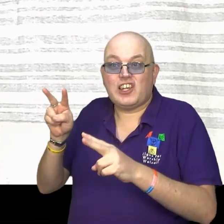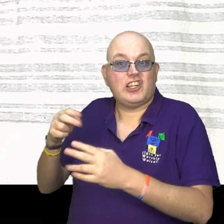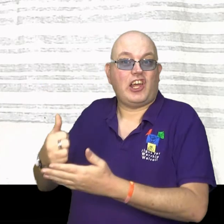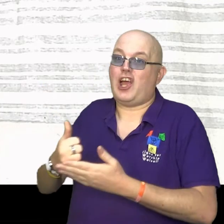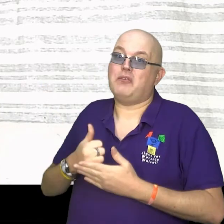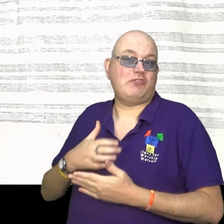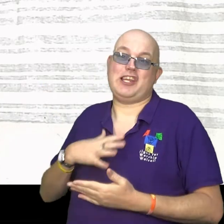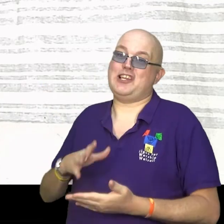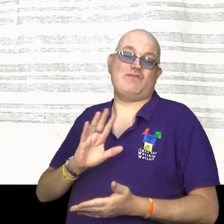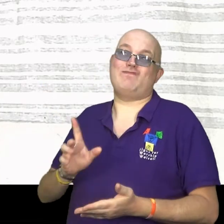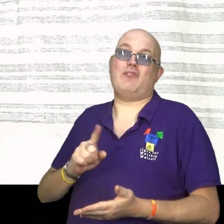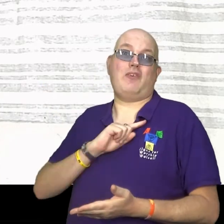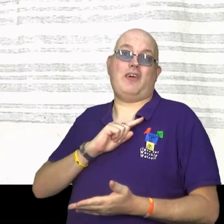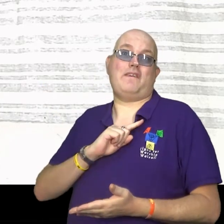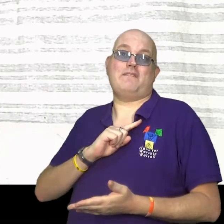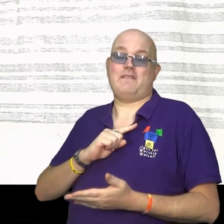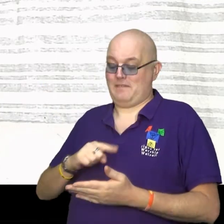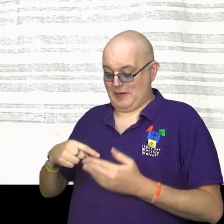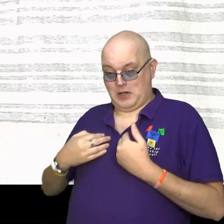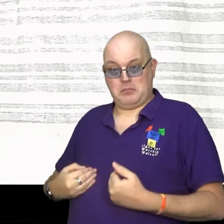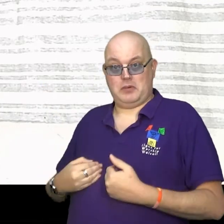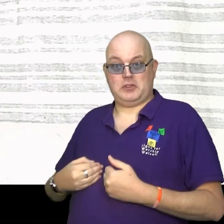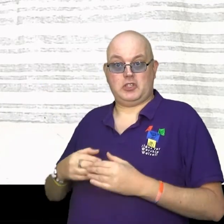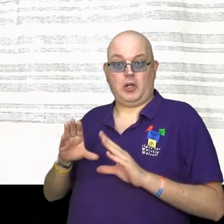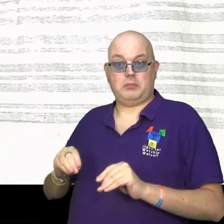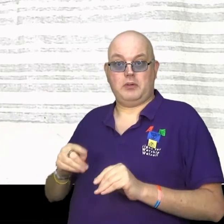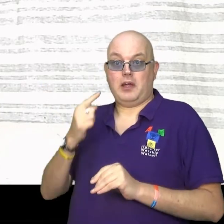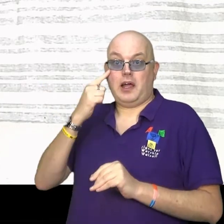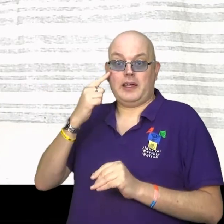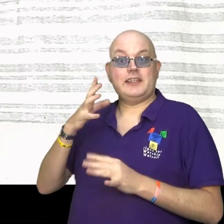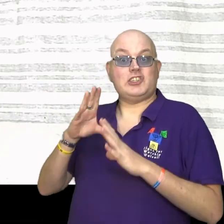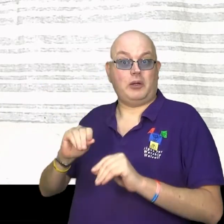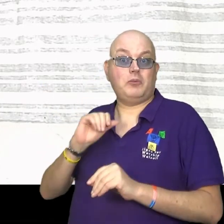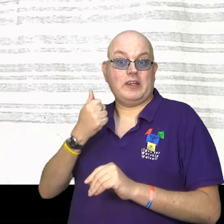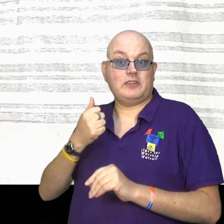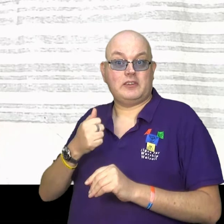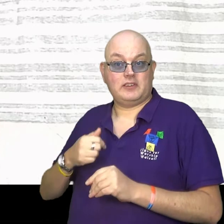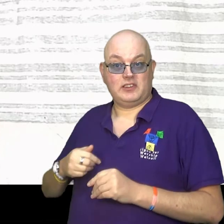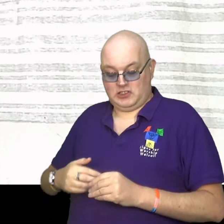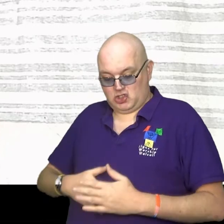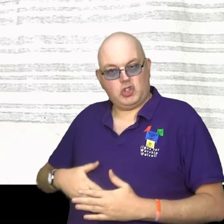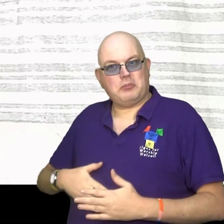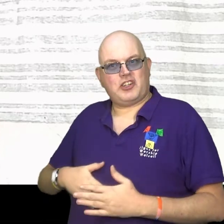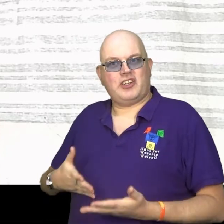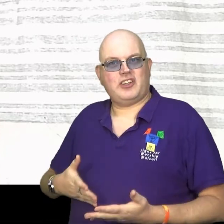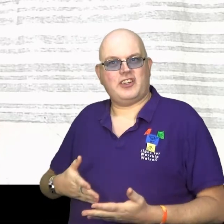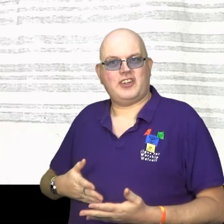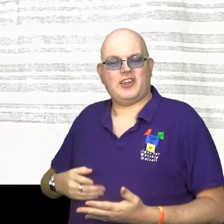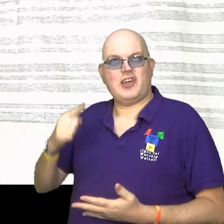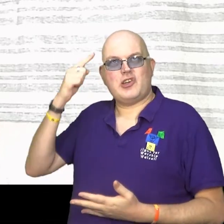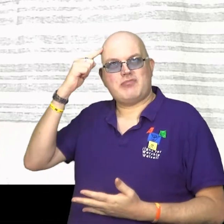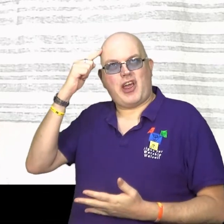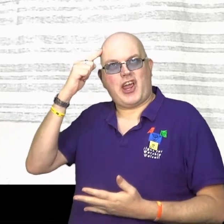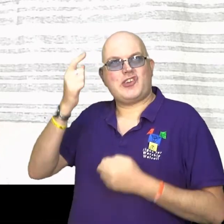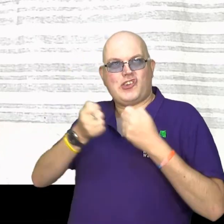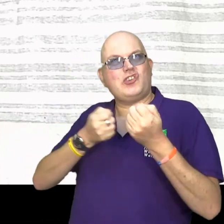vision covered, you don't need any help, because the eye will fail if it stops pumping blood to it. The stomach can't decide that,